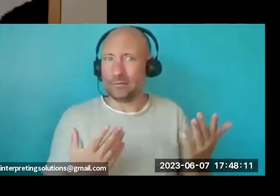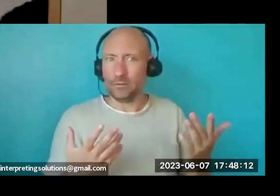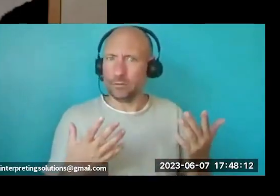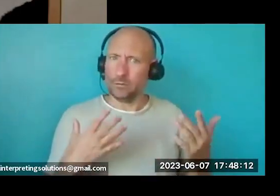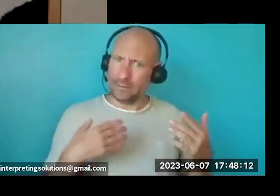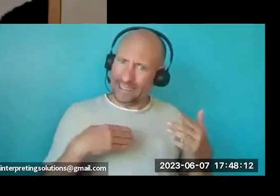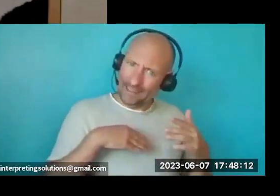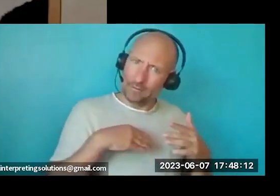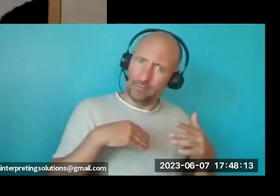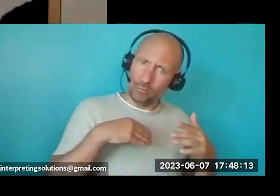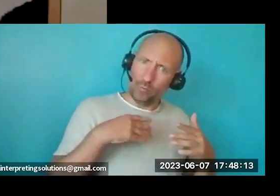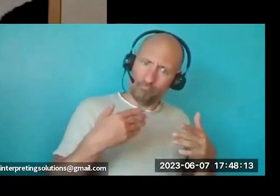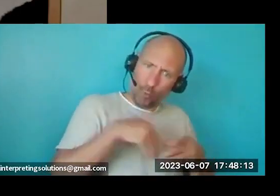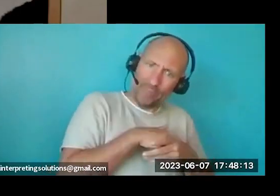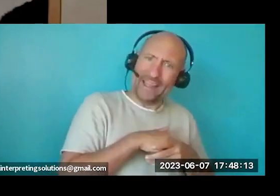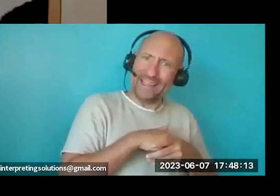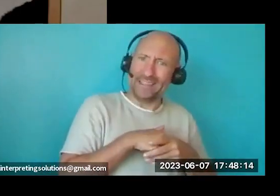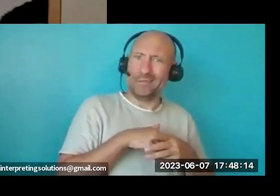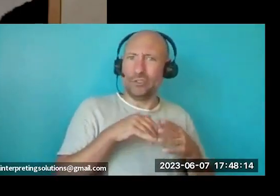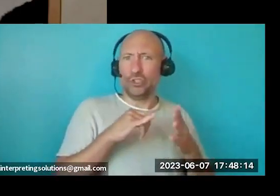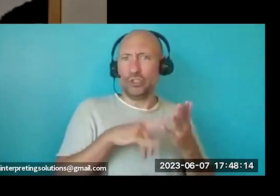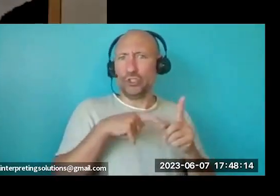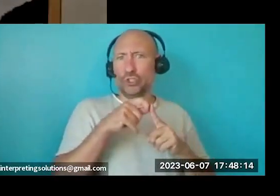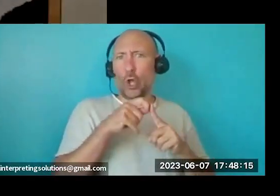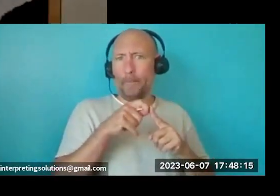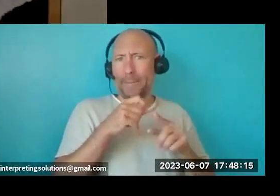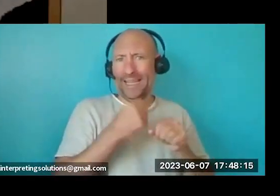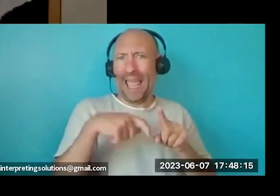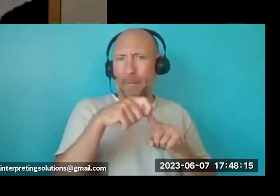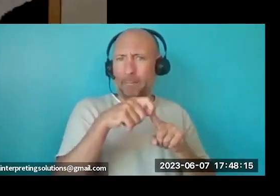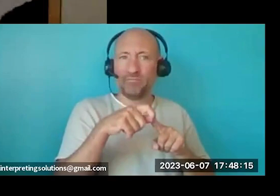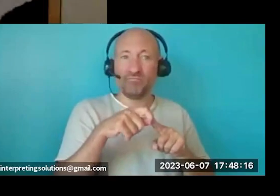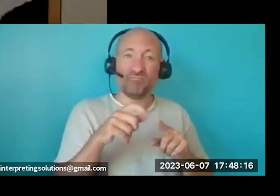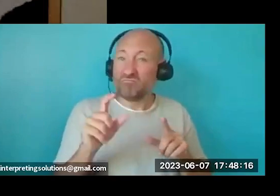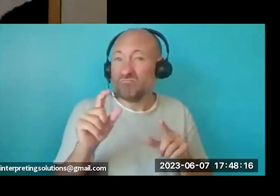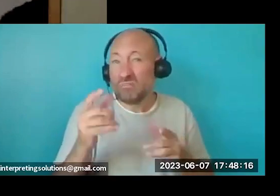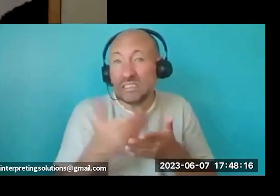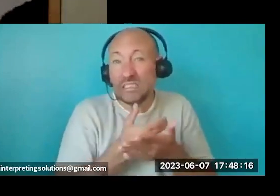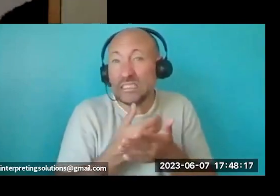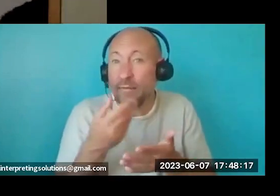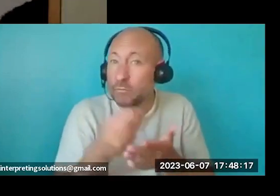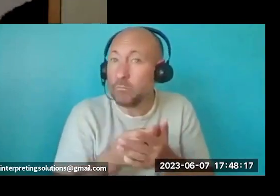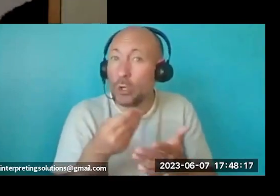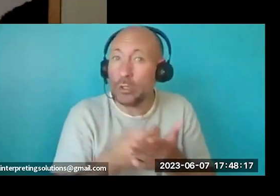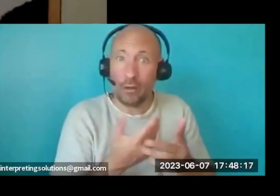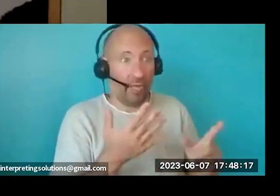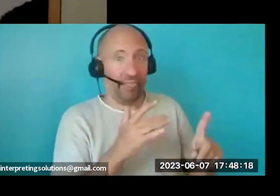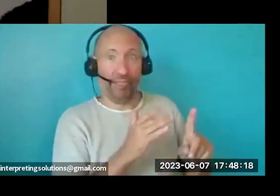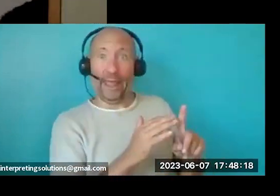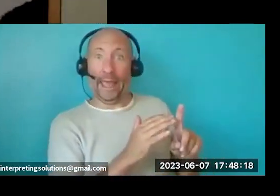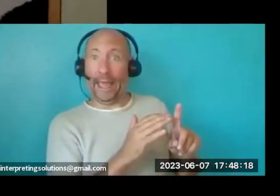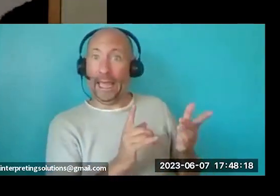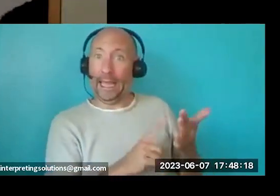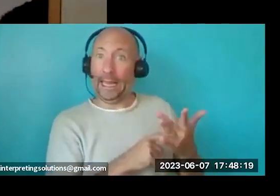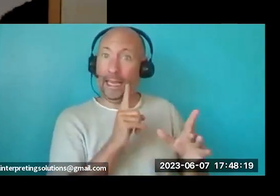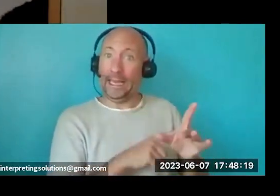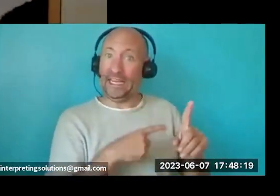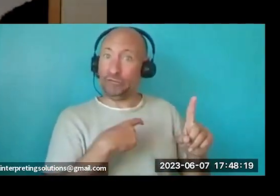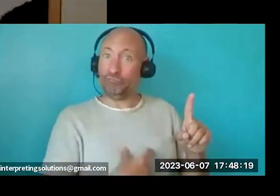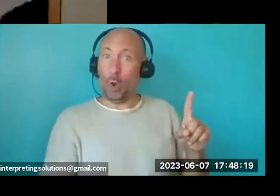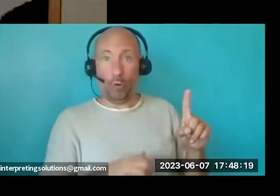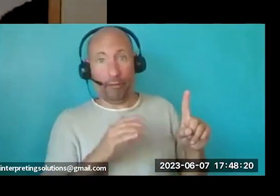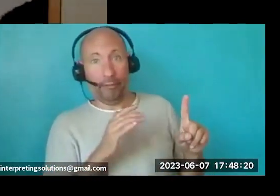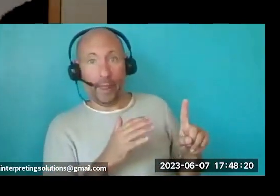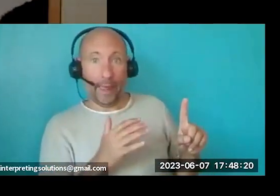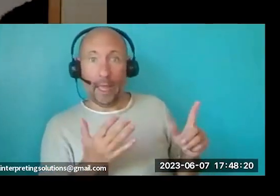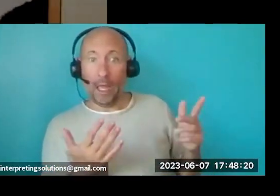in-house. This obviously saves money in a way by creating a role that's within the company, but we